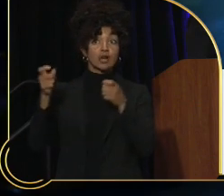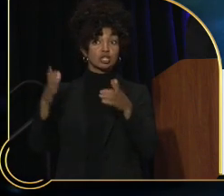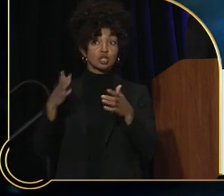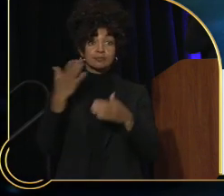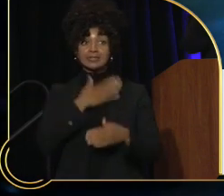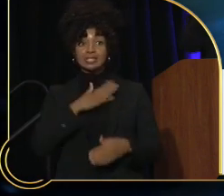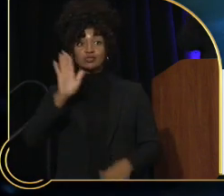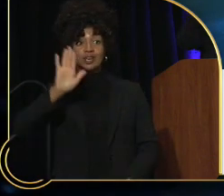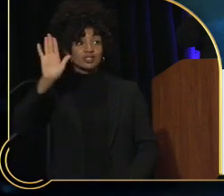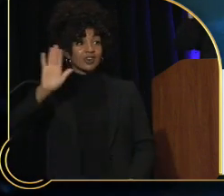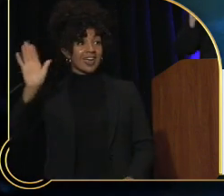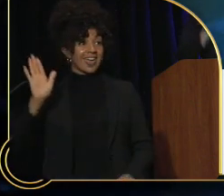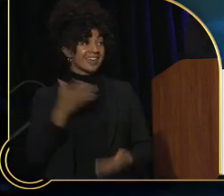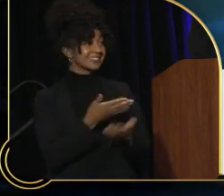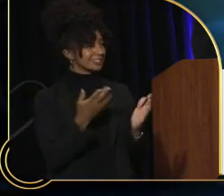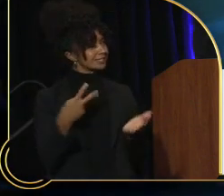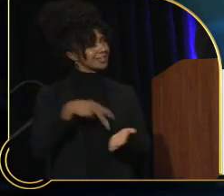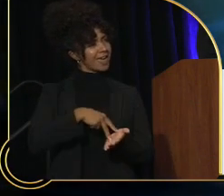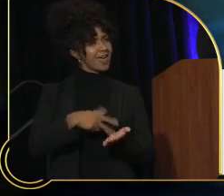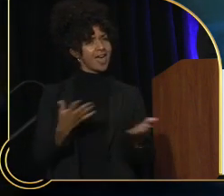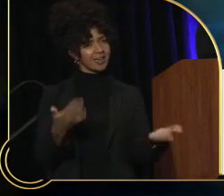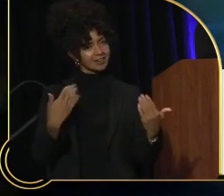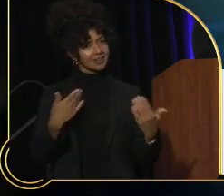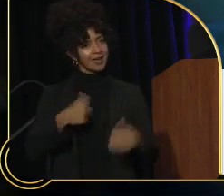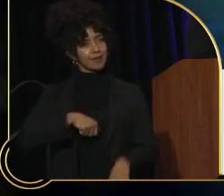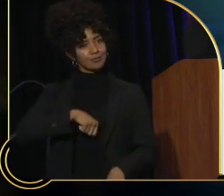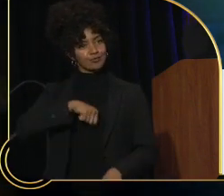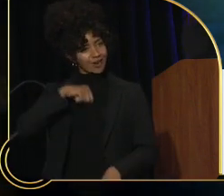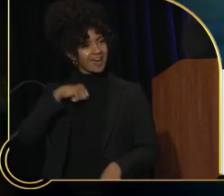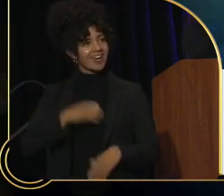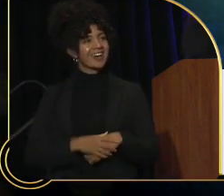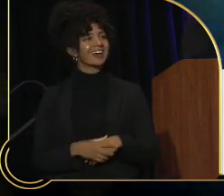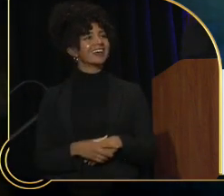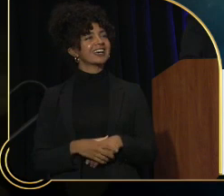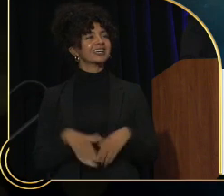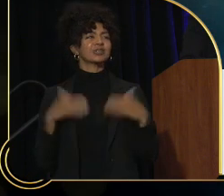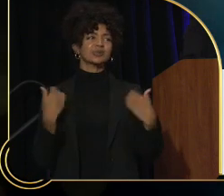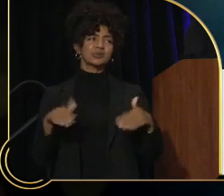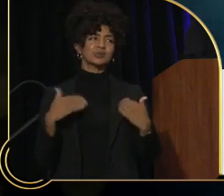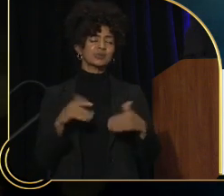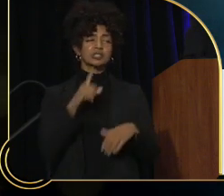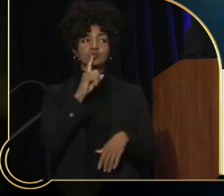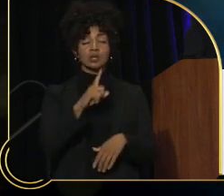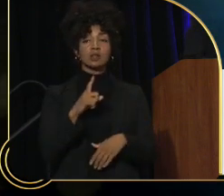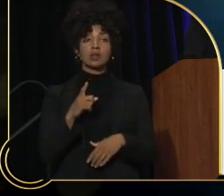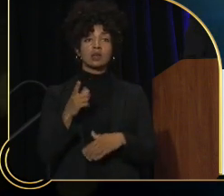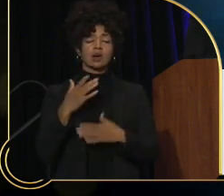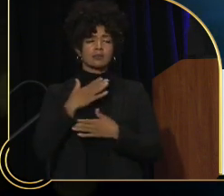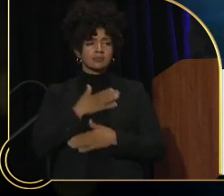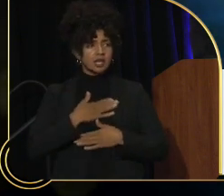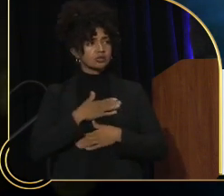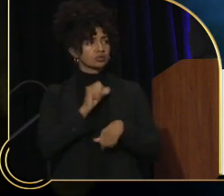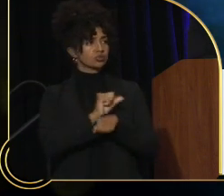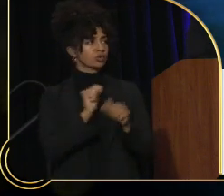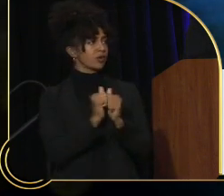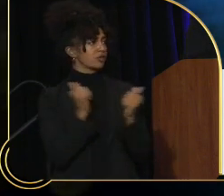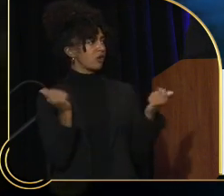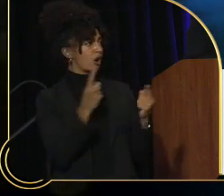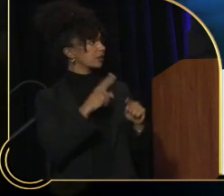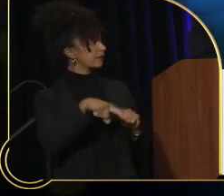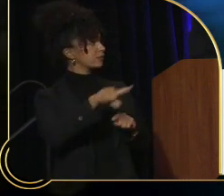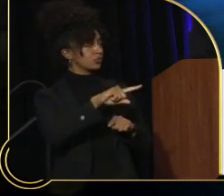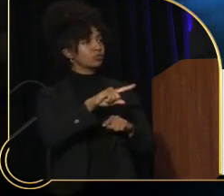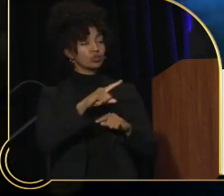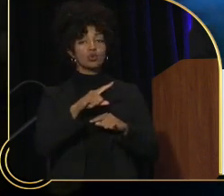Center. Stand, be proud. It is a great pleasure to work with all of you to keep the Bazelon